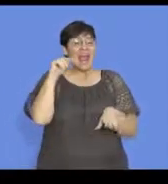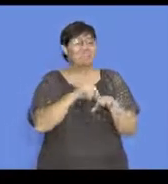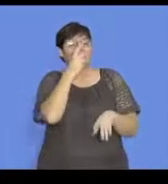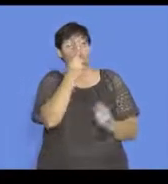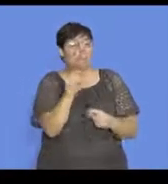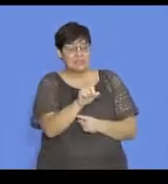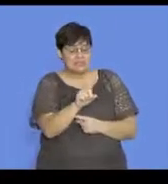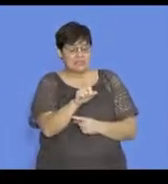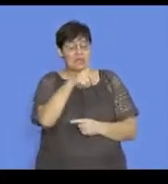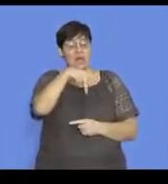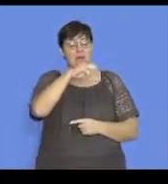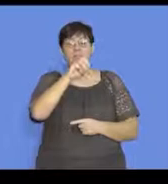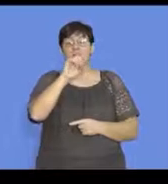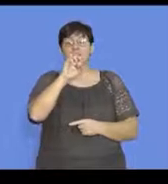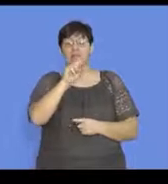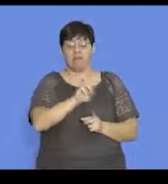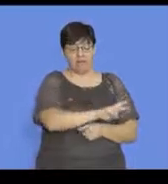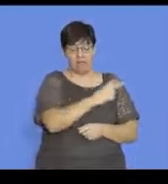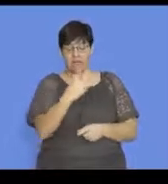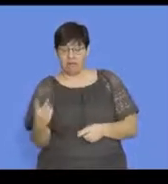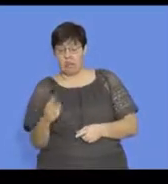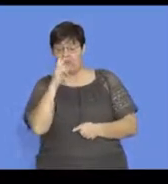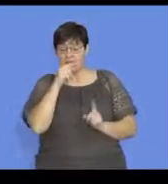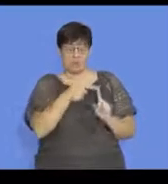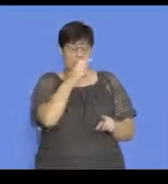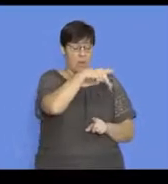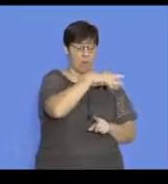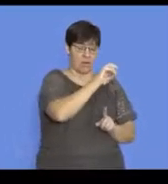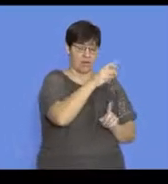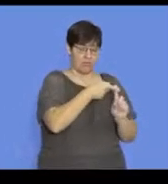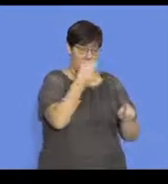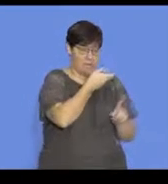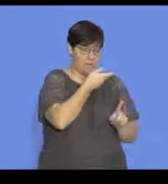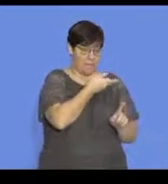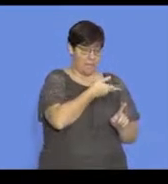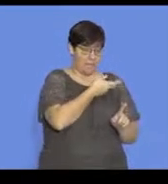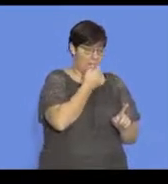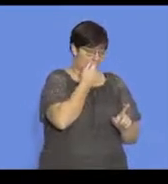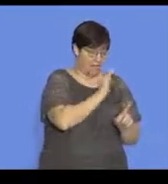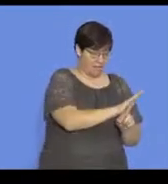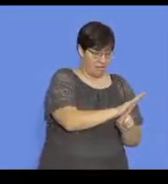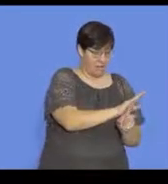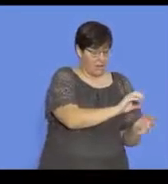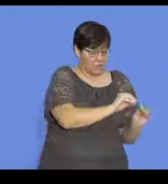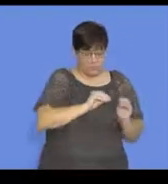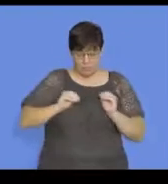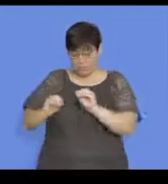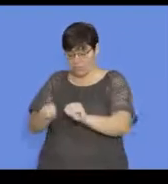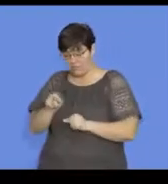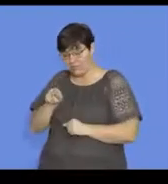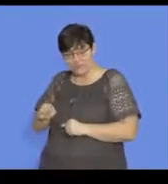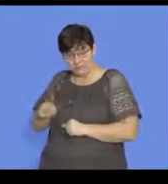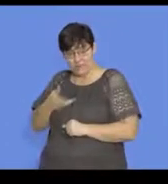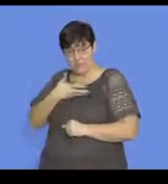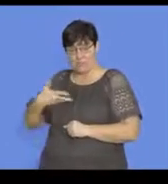think, pollination, we need to get the pollen to the female. All right, keep that